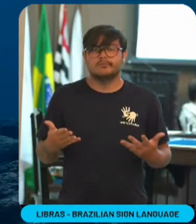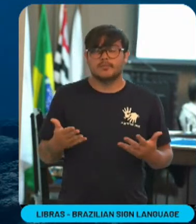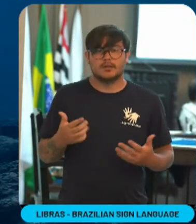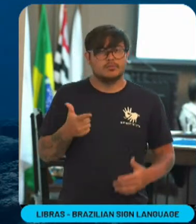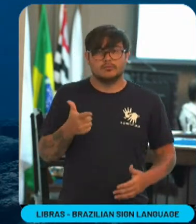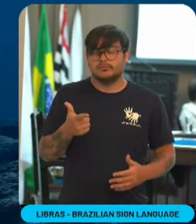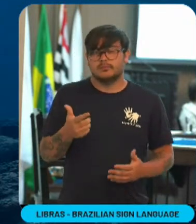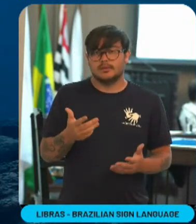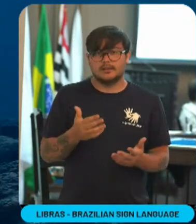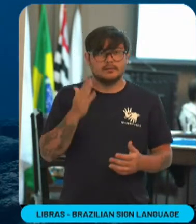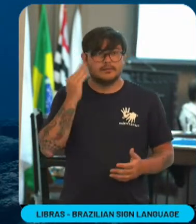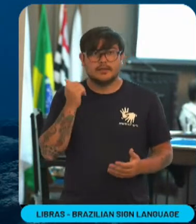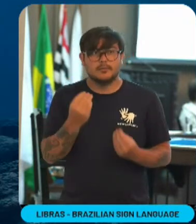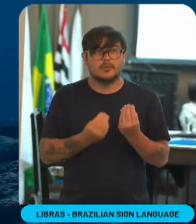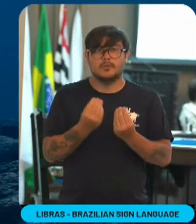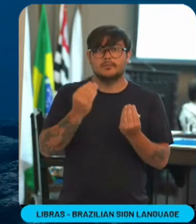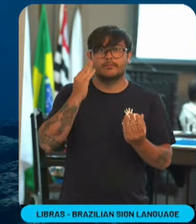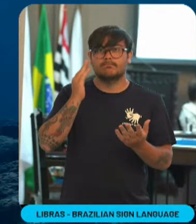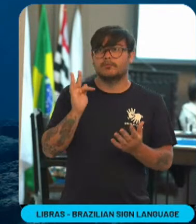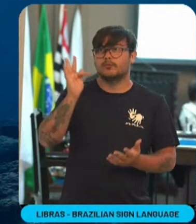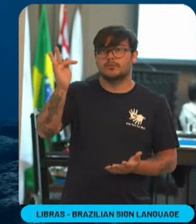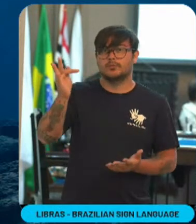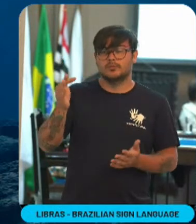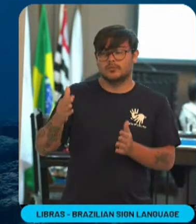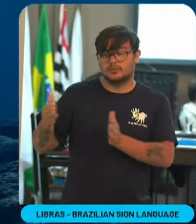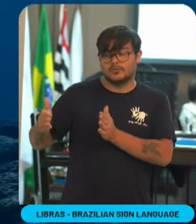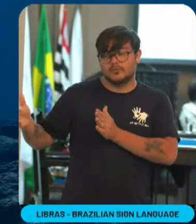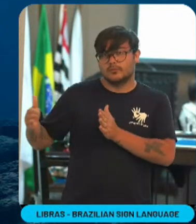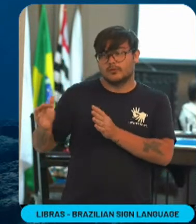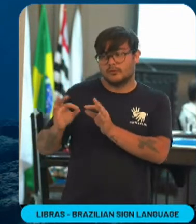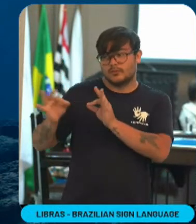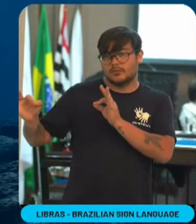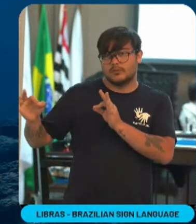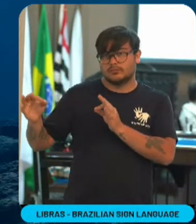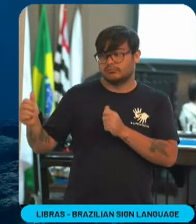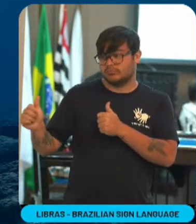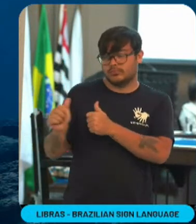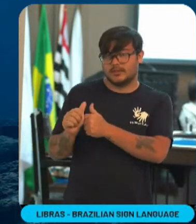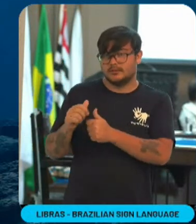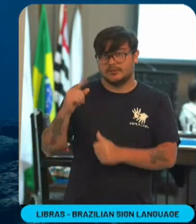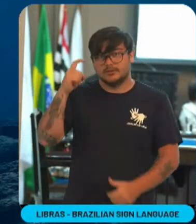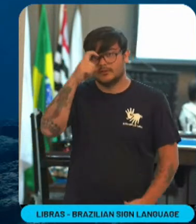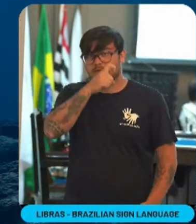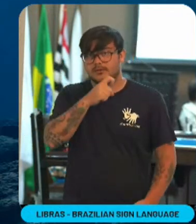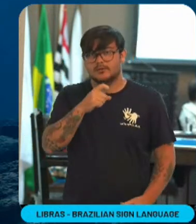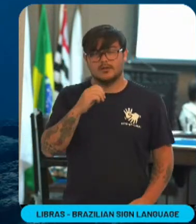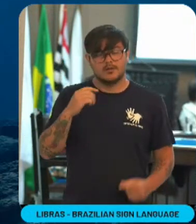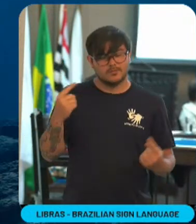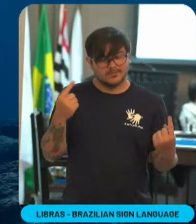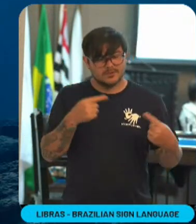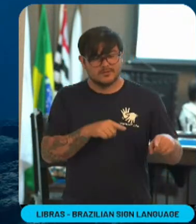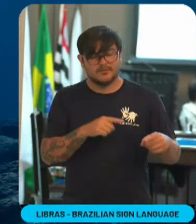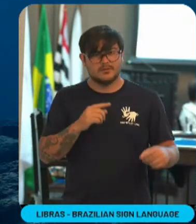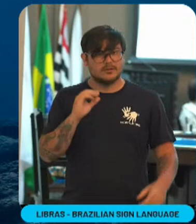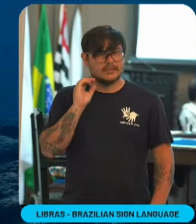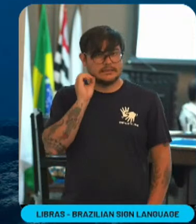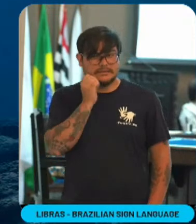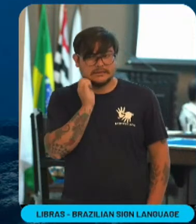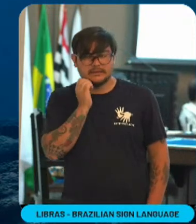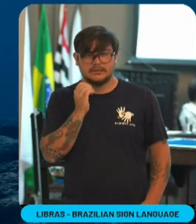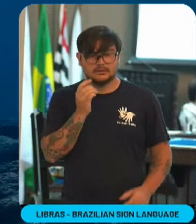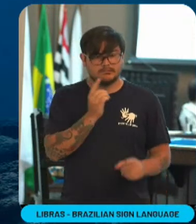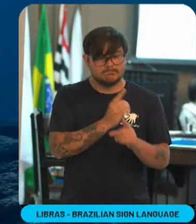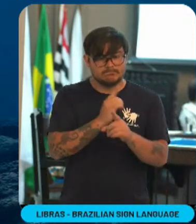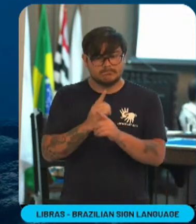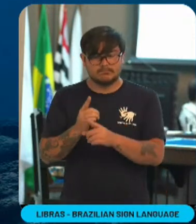El Nino or La Nina, if the ocean will be hotter or colder. There's no predictability, and this is